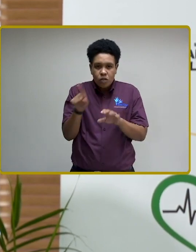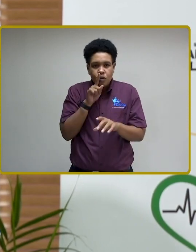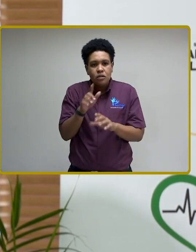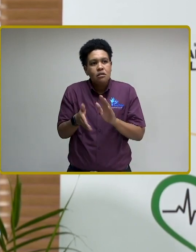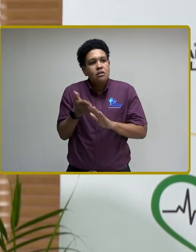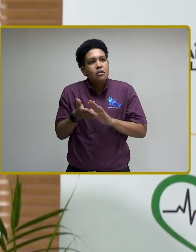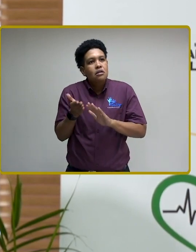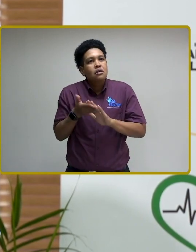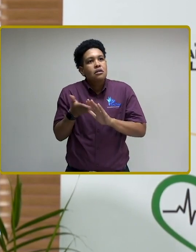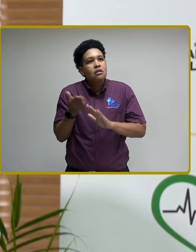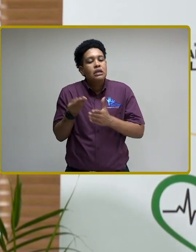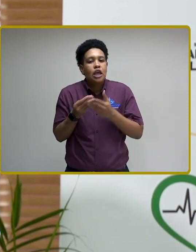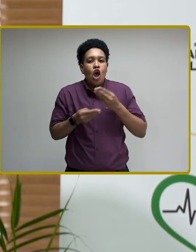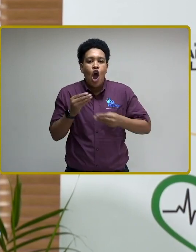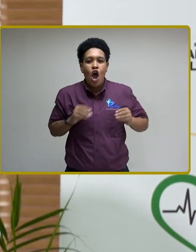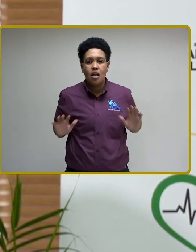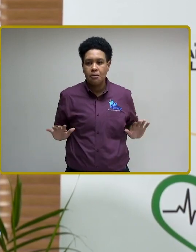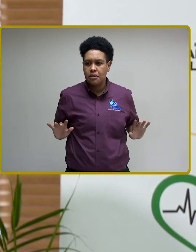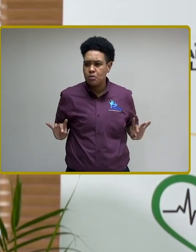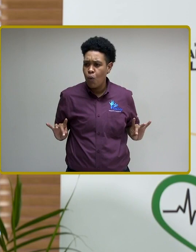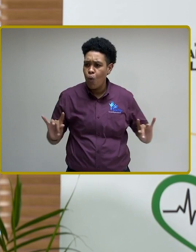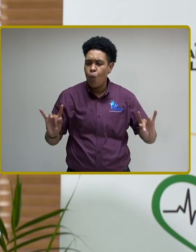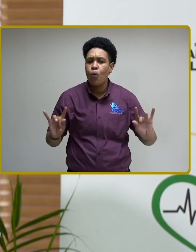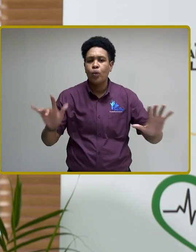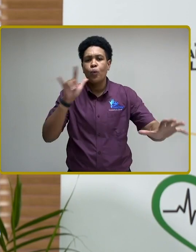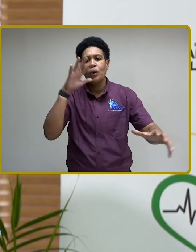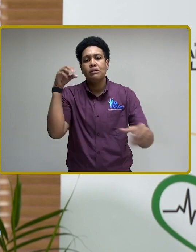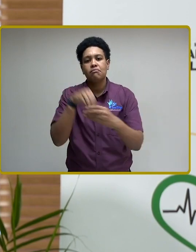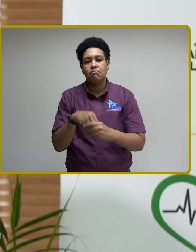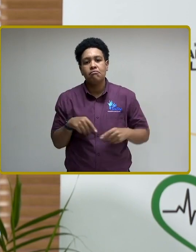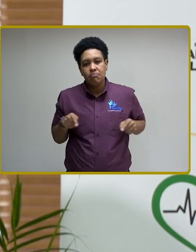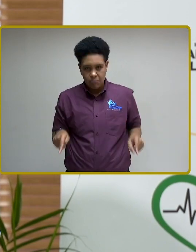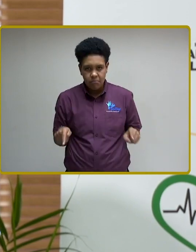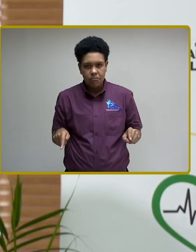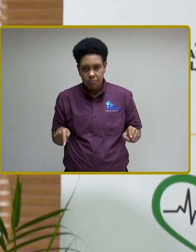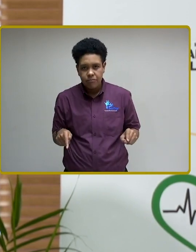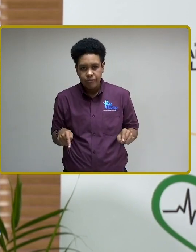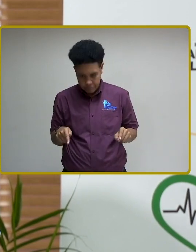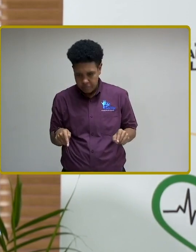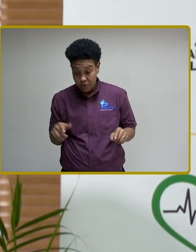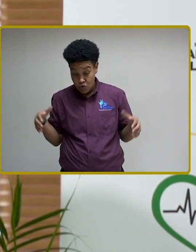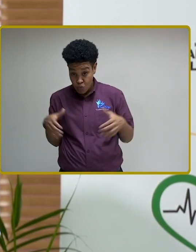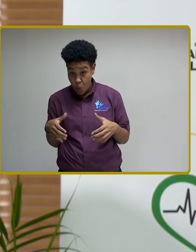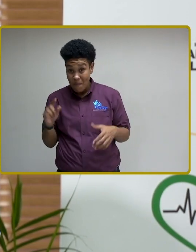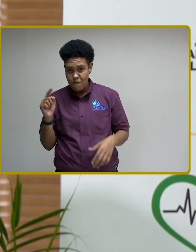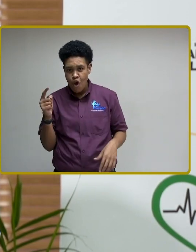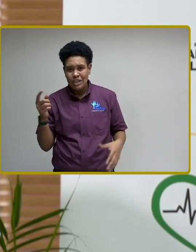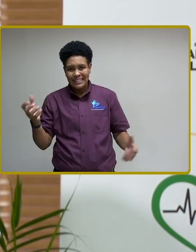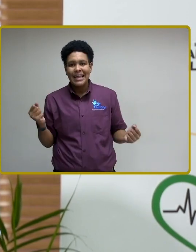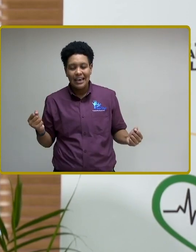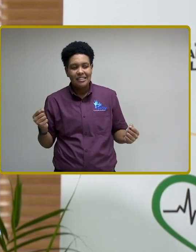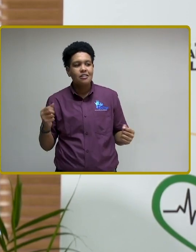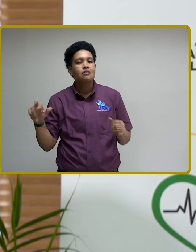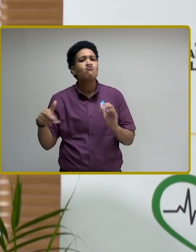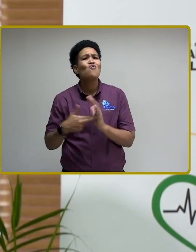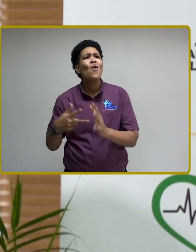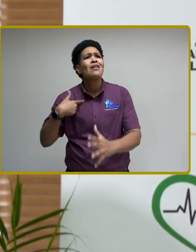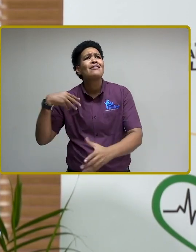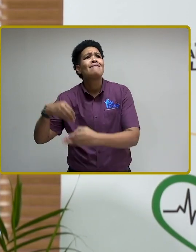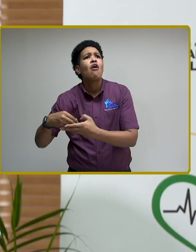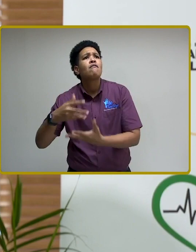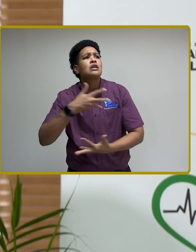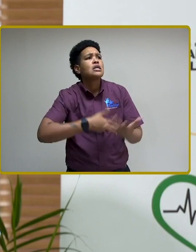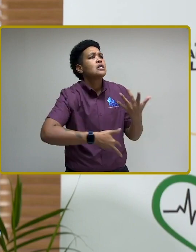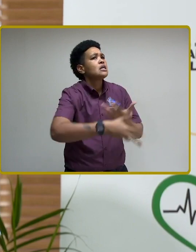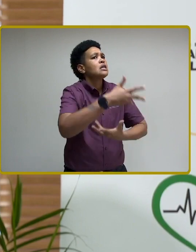functioning of the economy that will also be a part of that initial group based on the role they play in